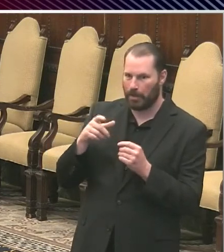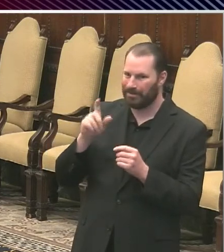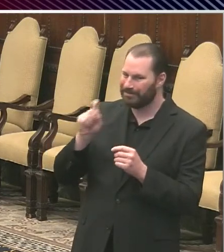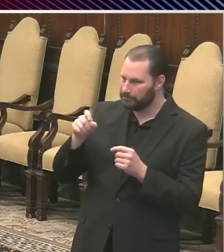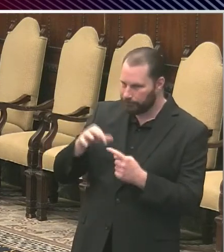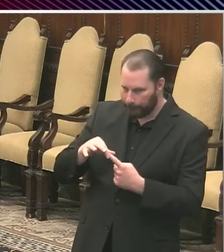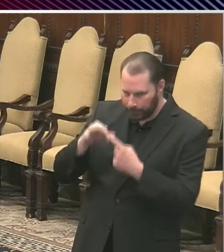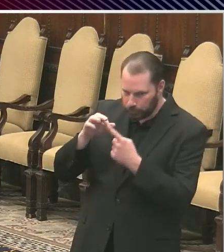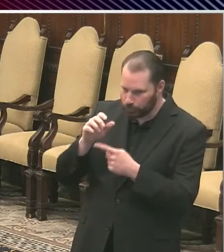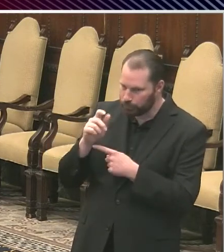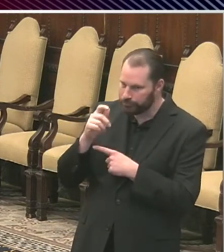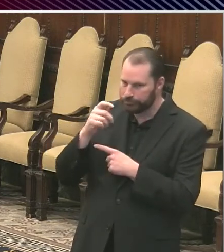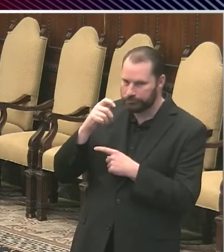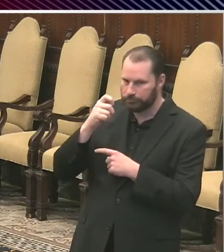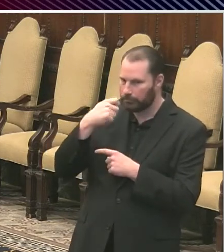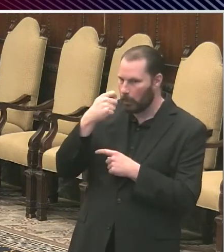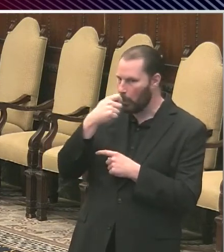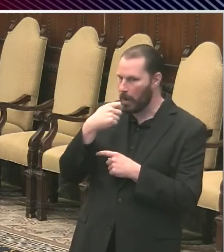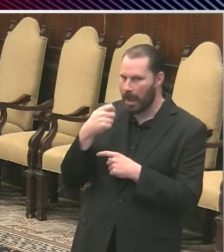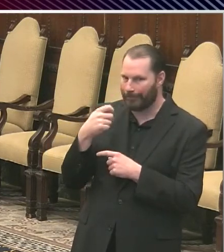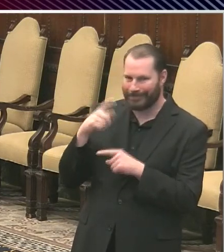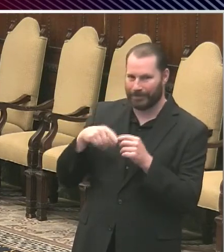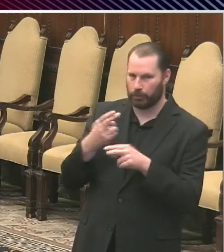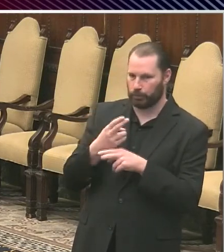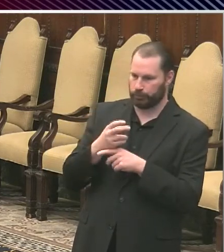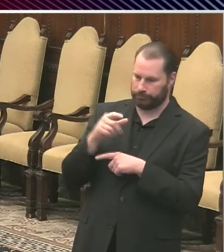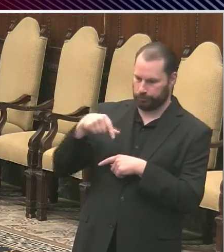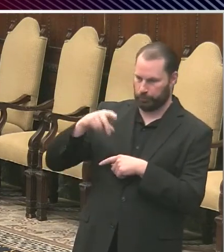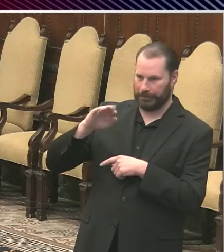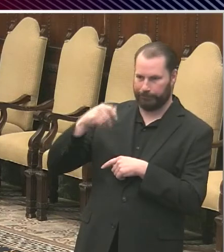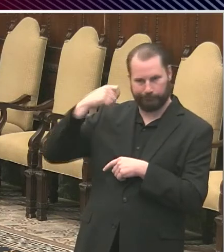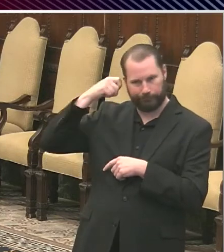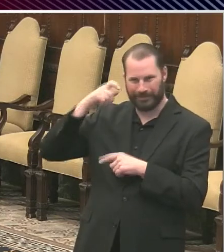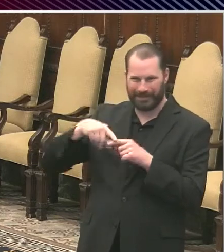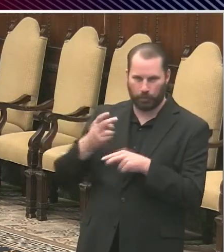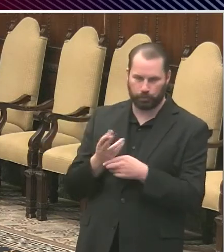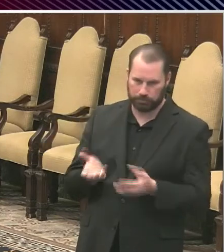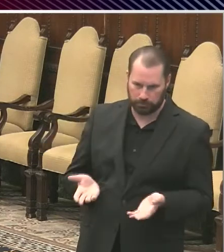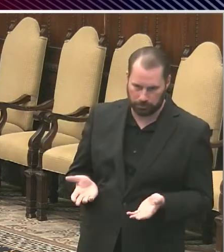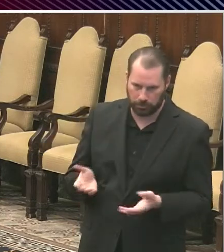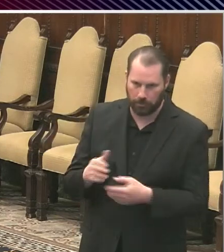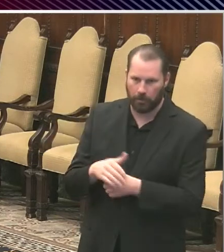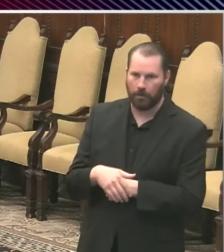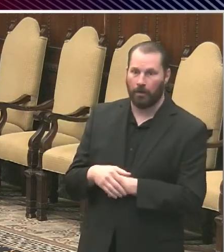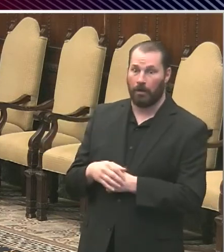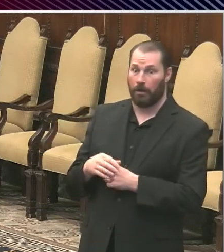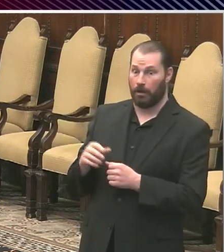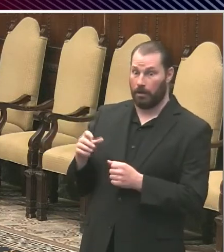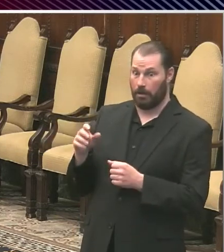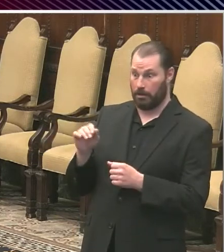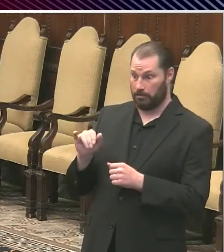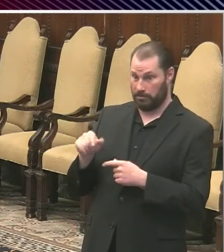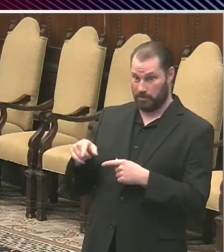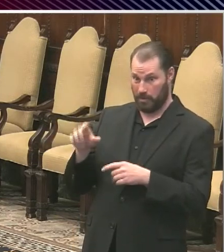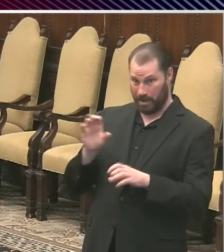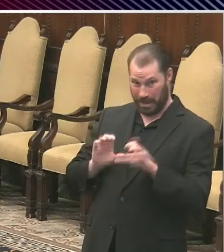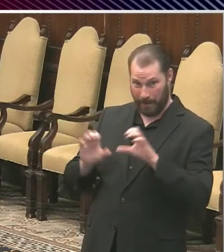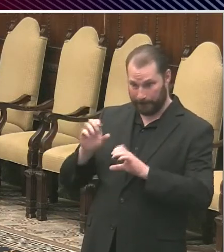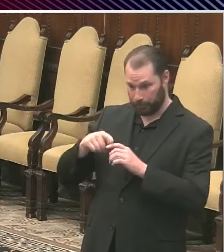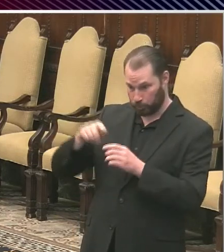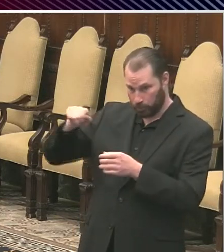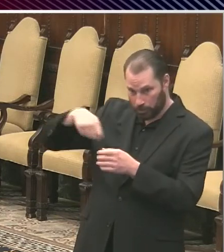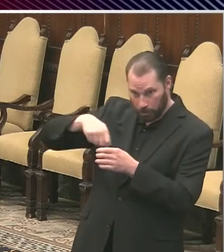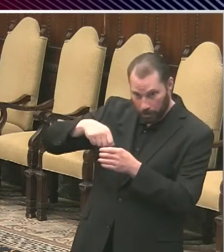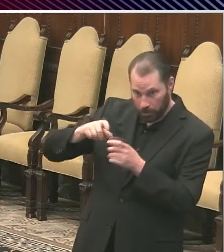has very specialized material. It doesn't have any DNA in it. Then there's also the chemicals that are used in the laboratory to run the samples. And there's also